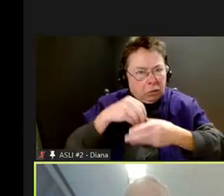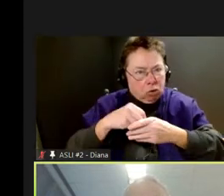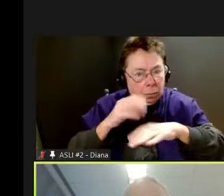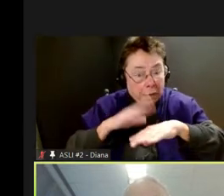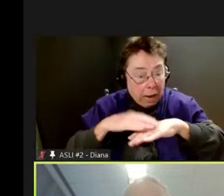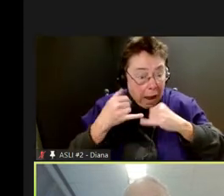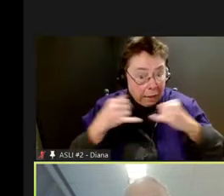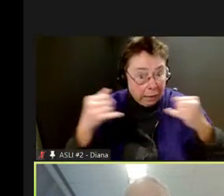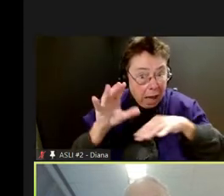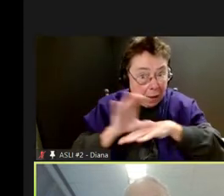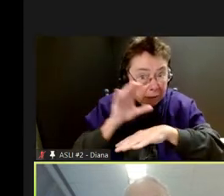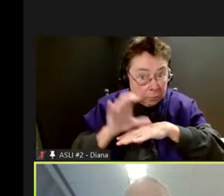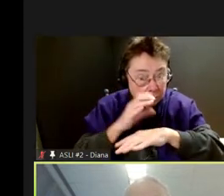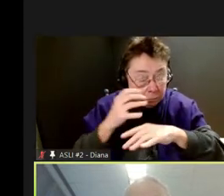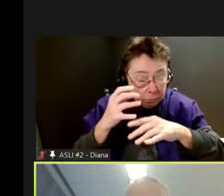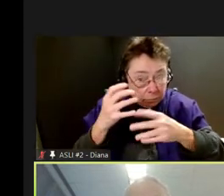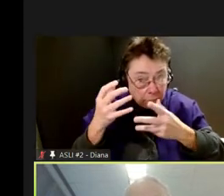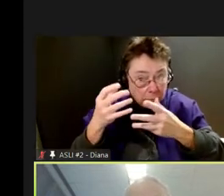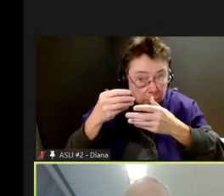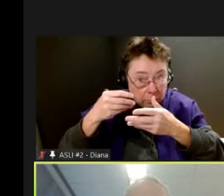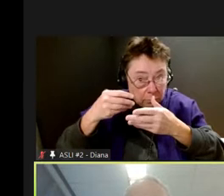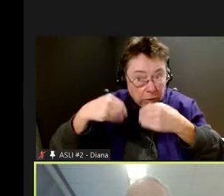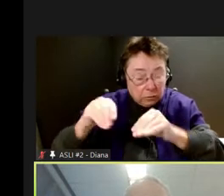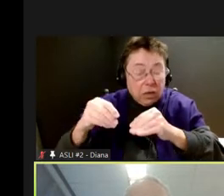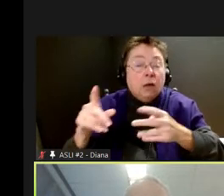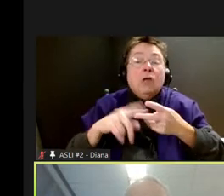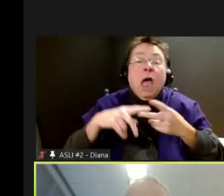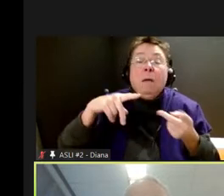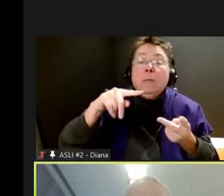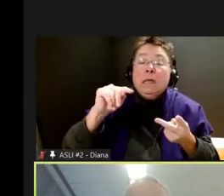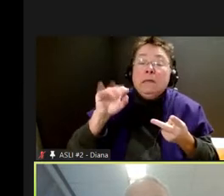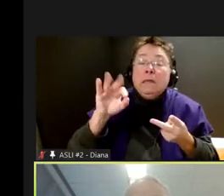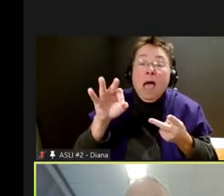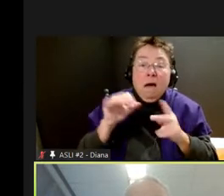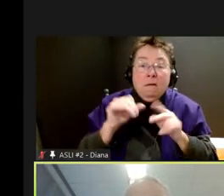sales, the continuation of the full PTF receipts,